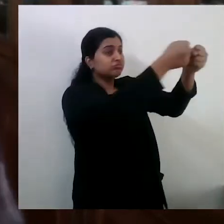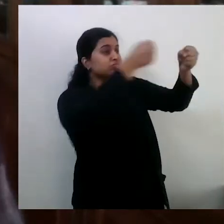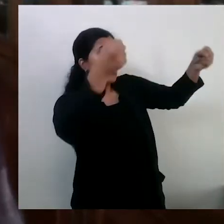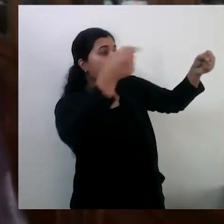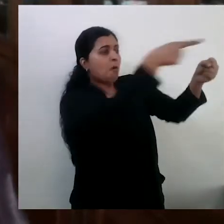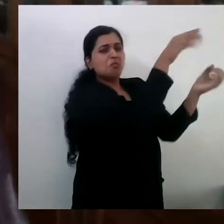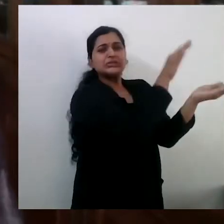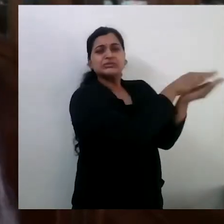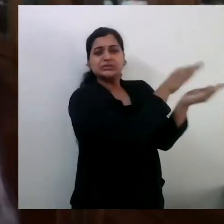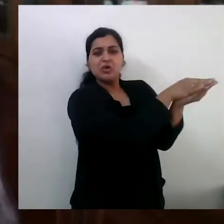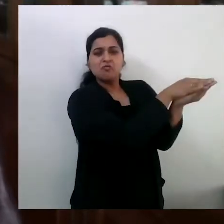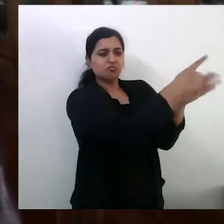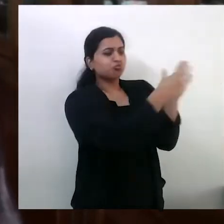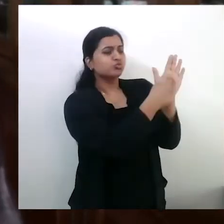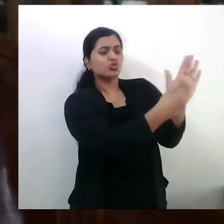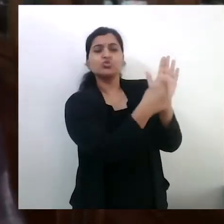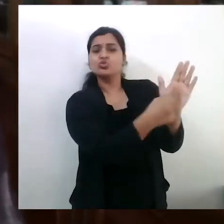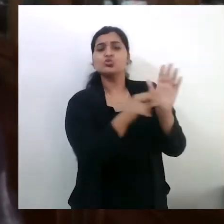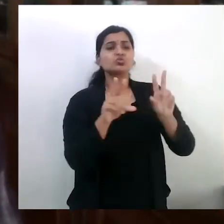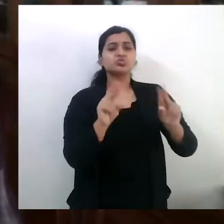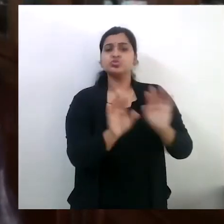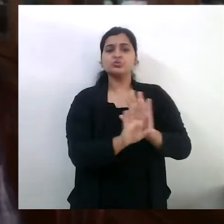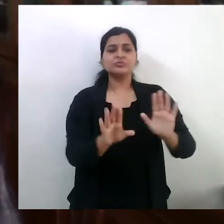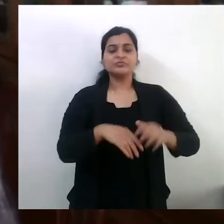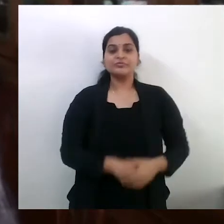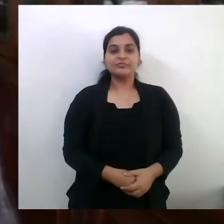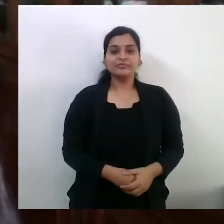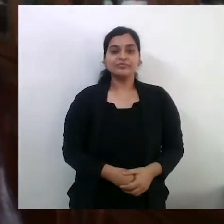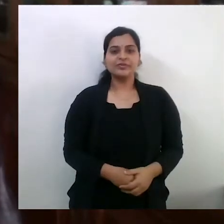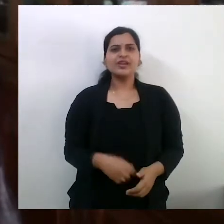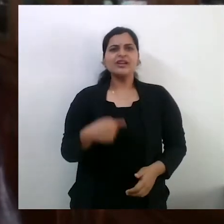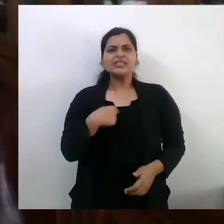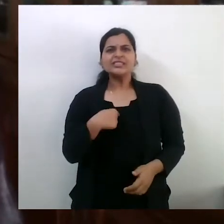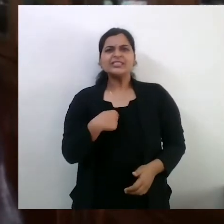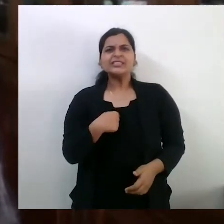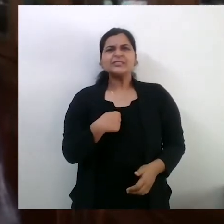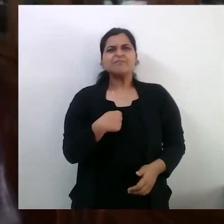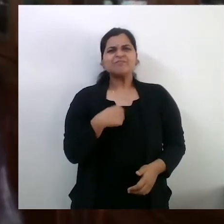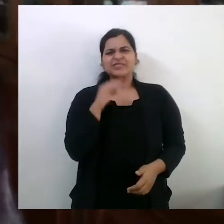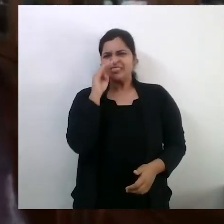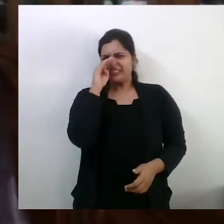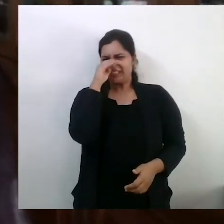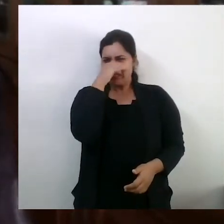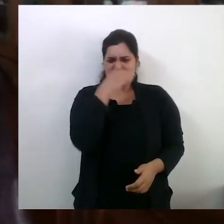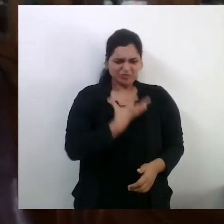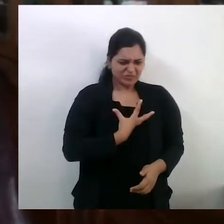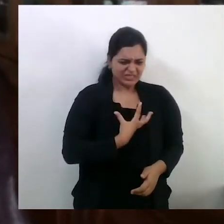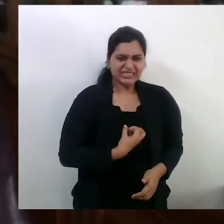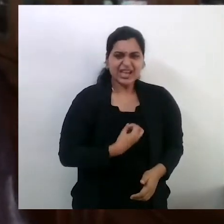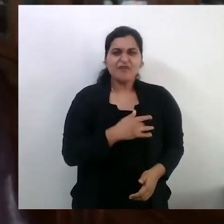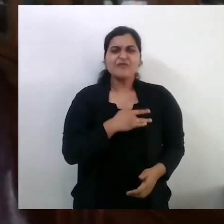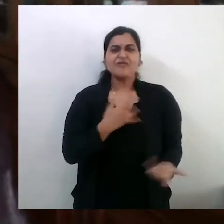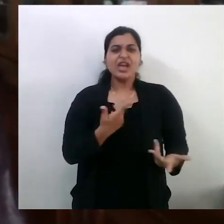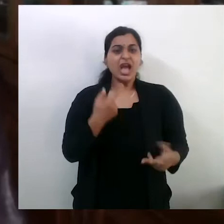Now, as a student of Indian textiles, I found it very demoralizing to fly to